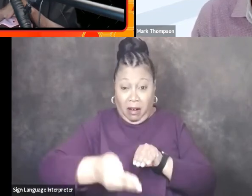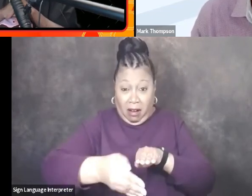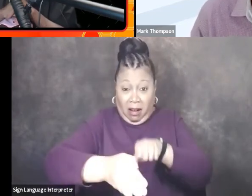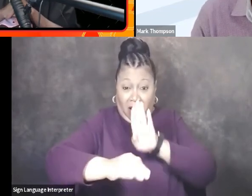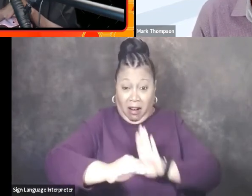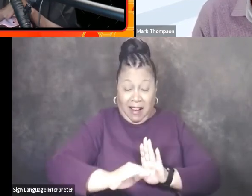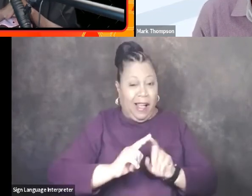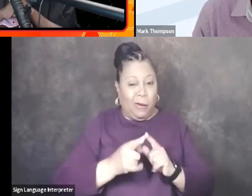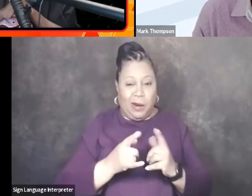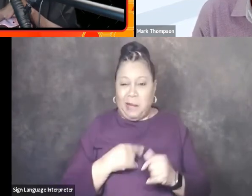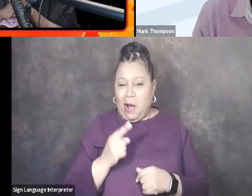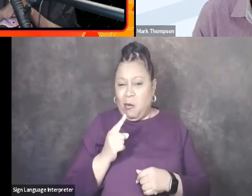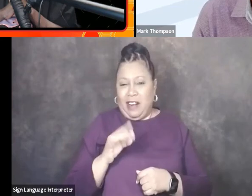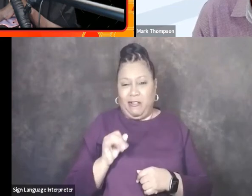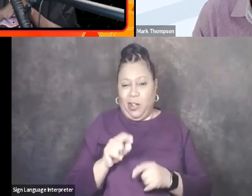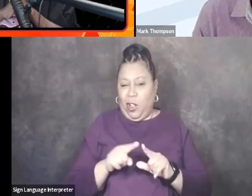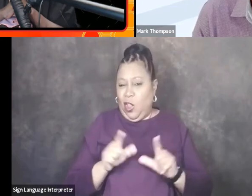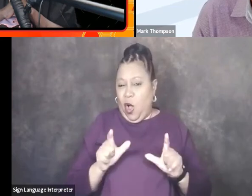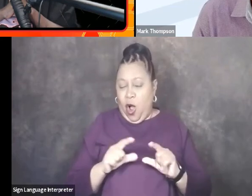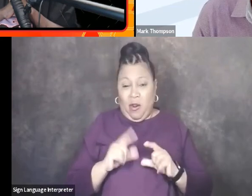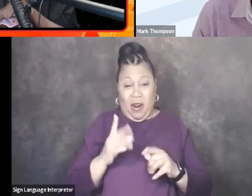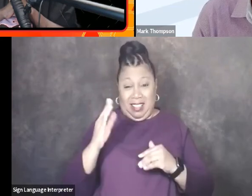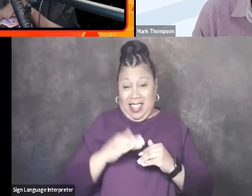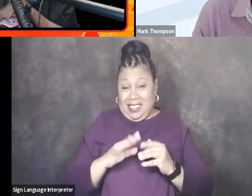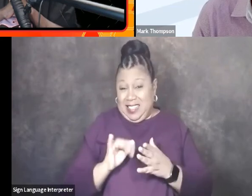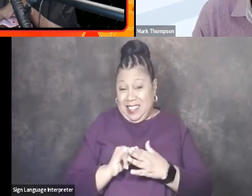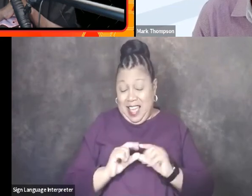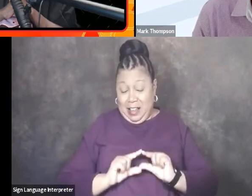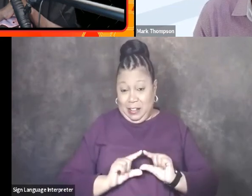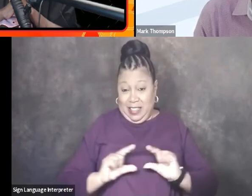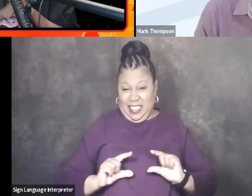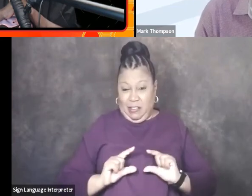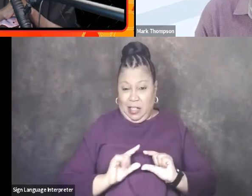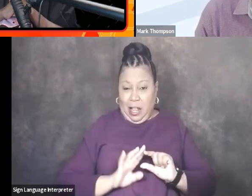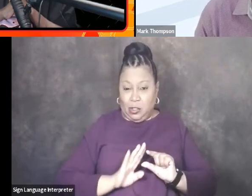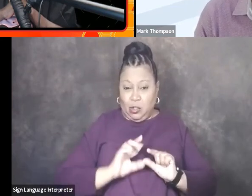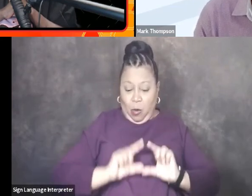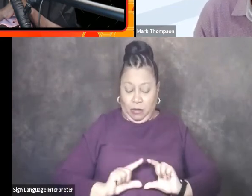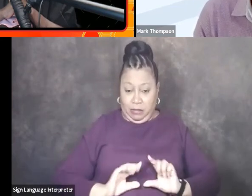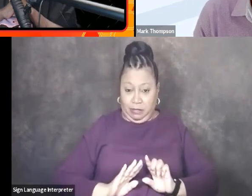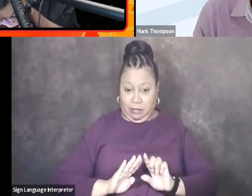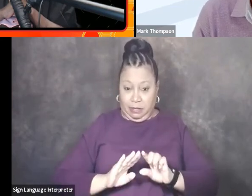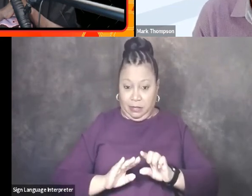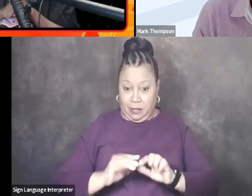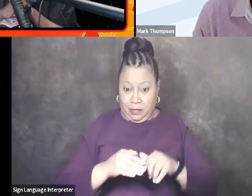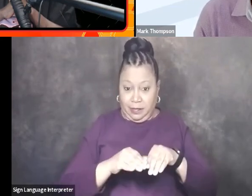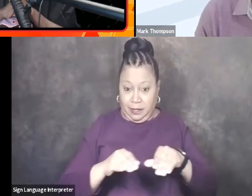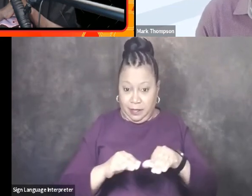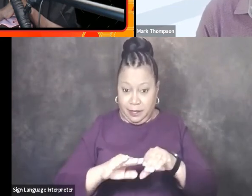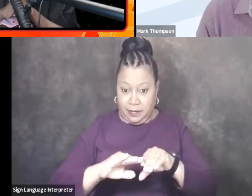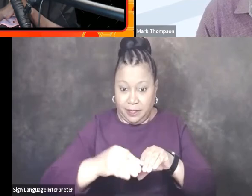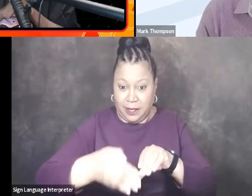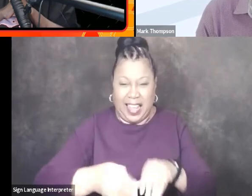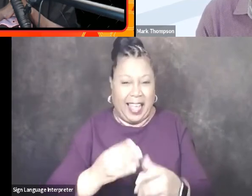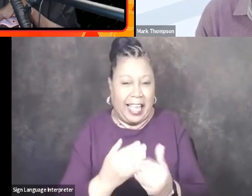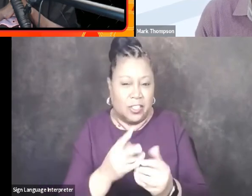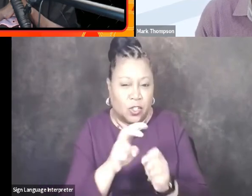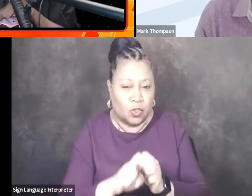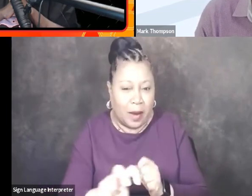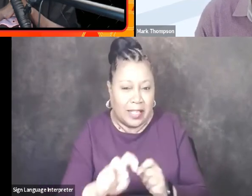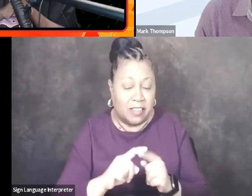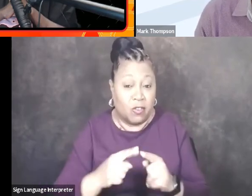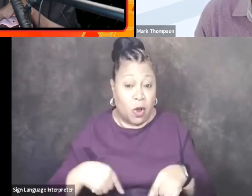which only has to be about a foot long, even less than that, to give you that slope on both sides, it makes it just an easier transition to wheel